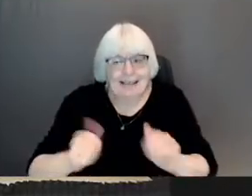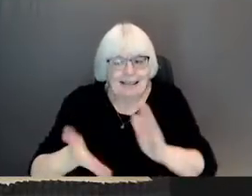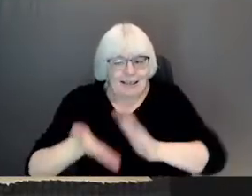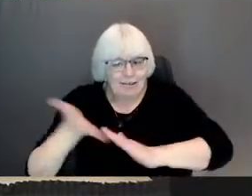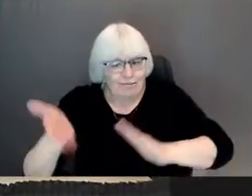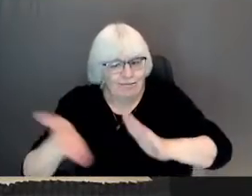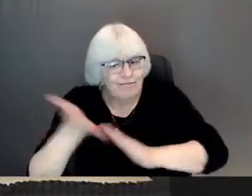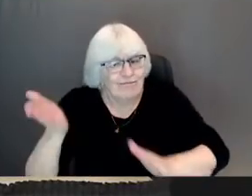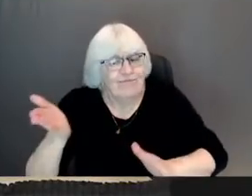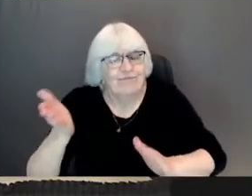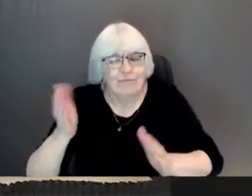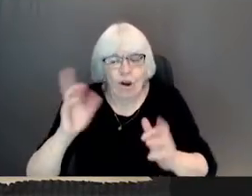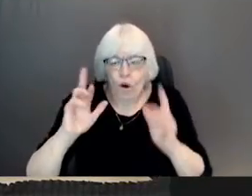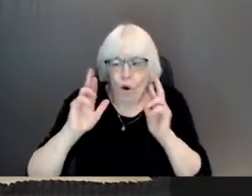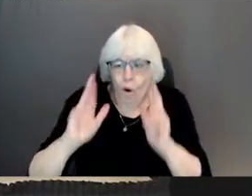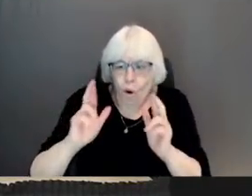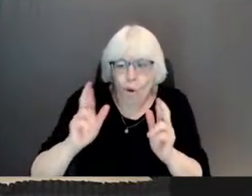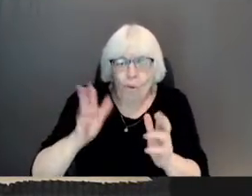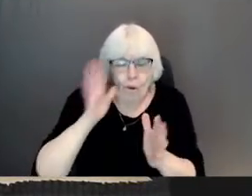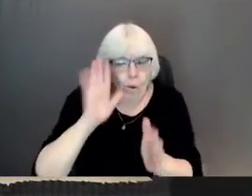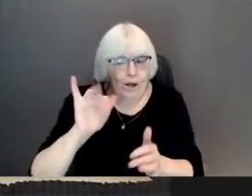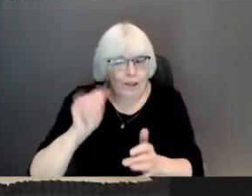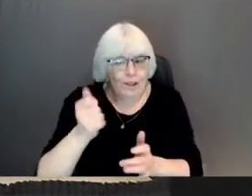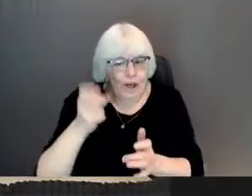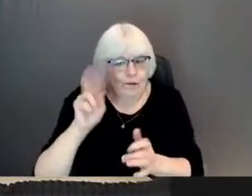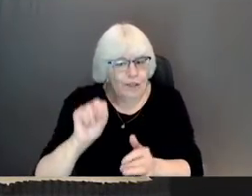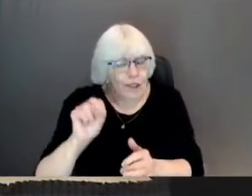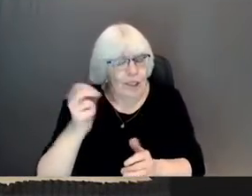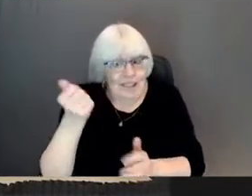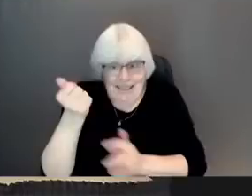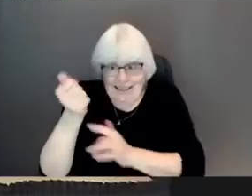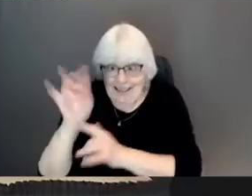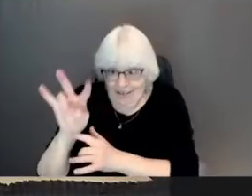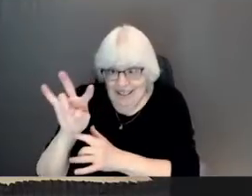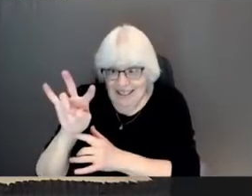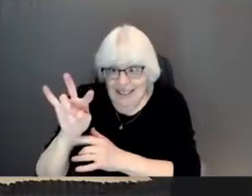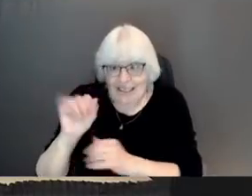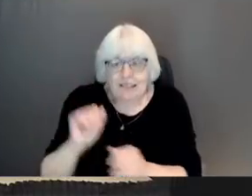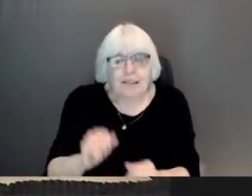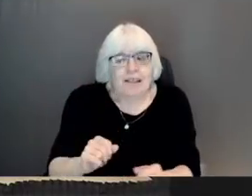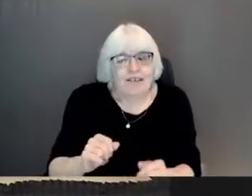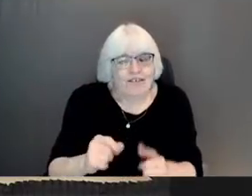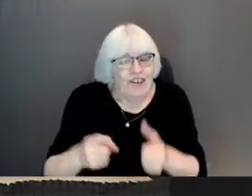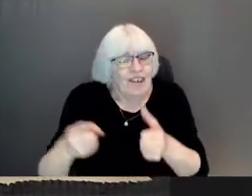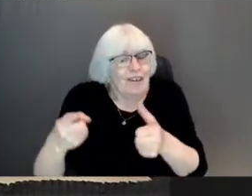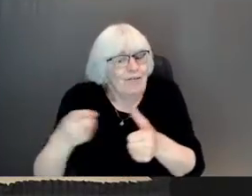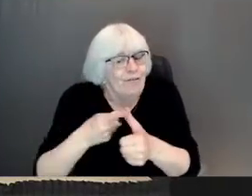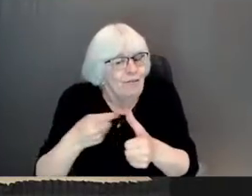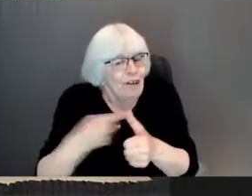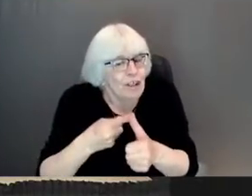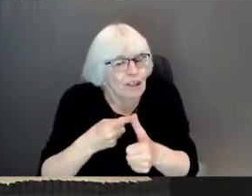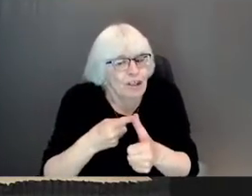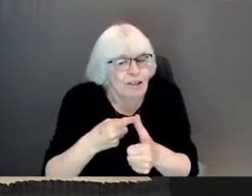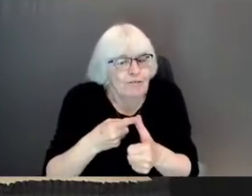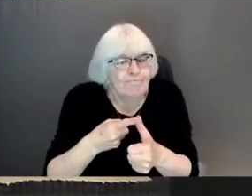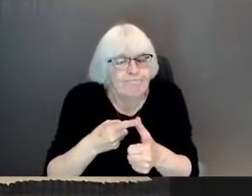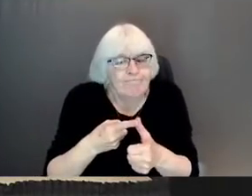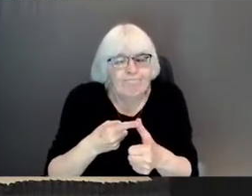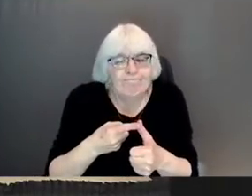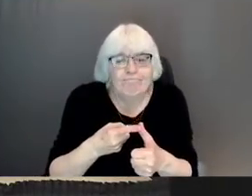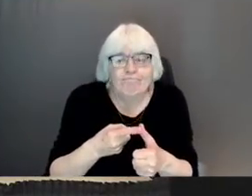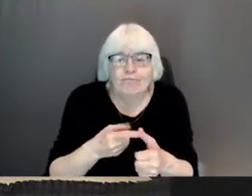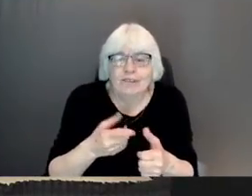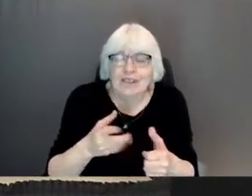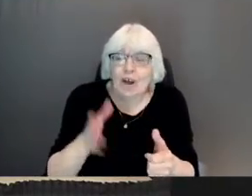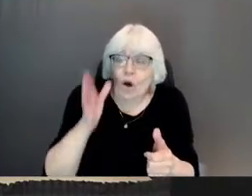sporting perspective, we will start with limited practices, et cetera, but we'll take those steps back into getting our kids back to normal around